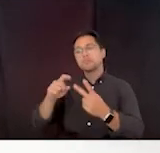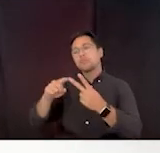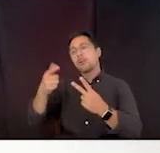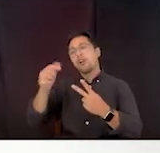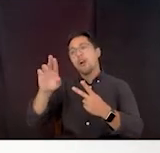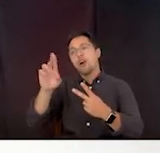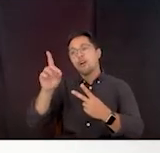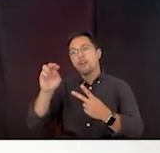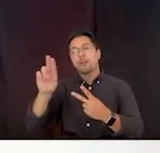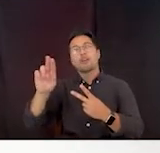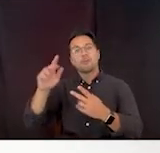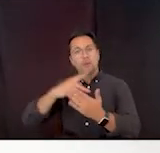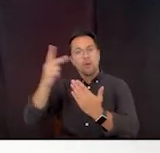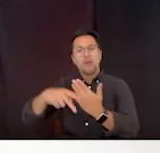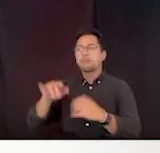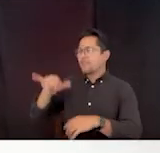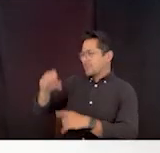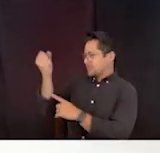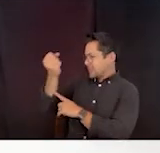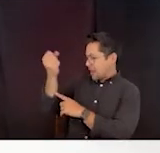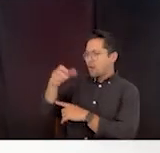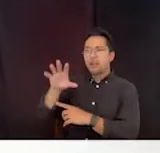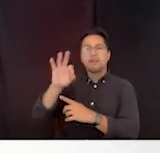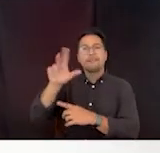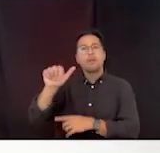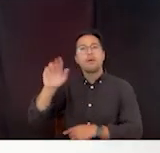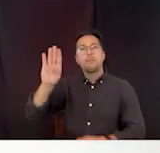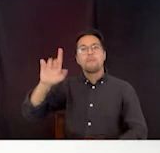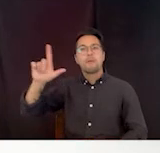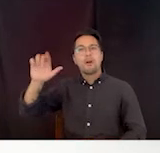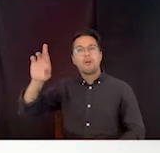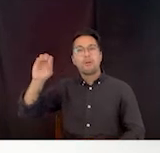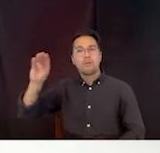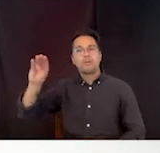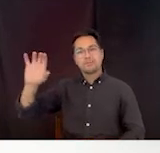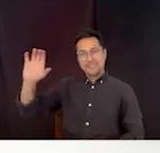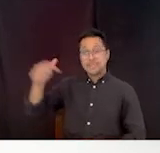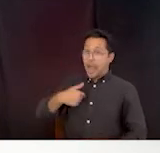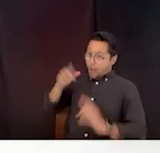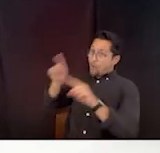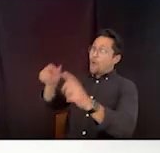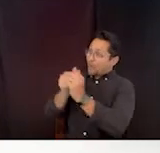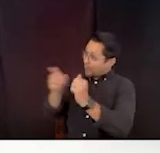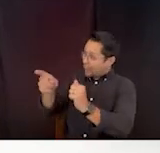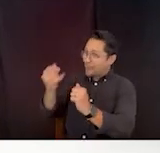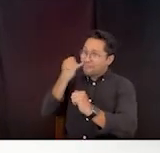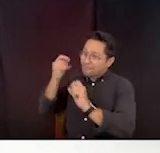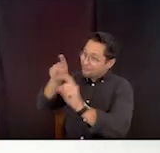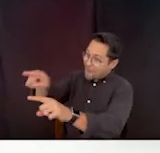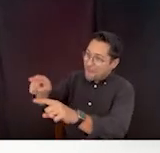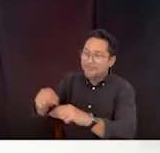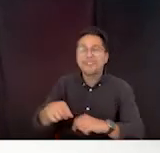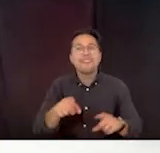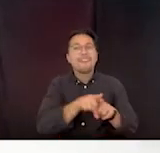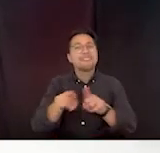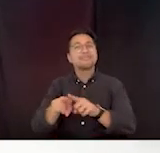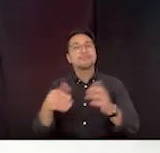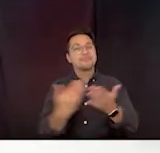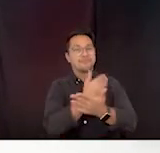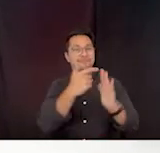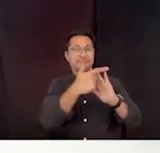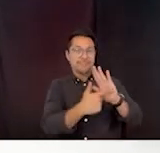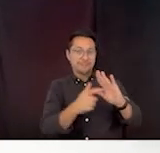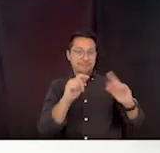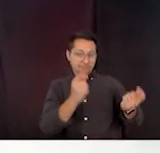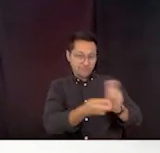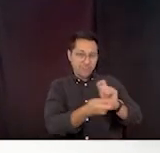Program. That's Saturday. And Florida Ballroom C, I will be attending that one with you if you go. There has been some new legislative changes